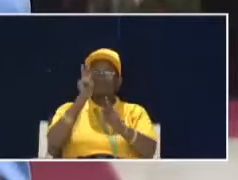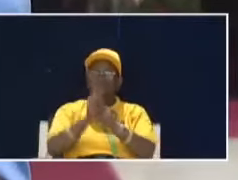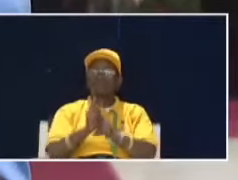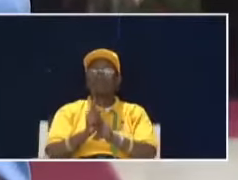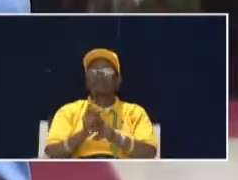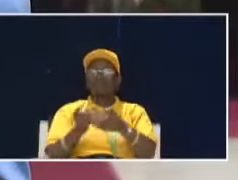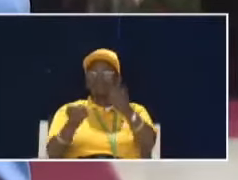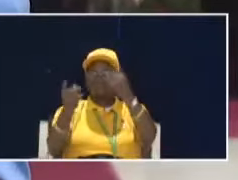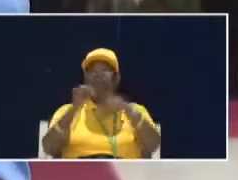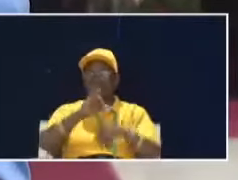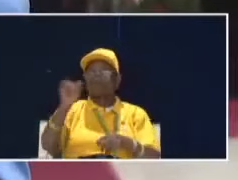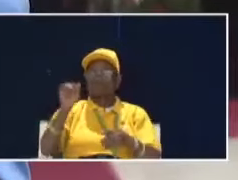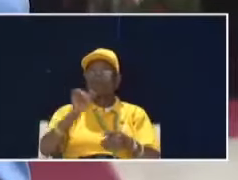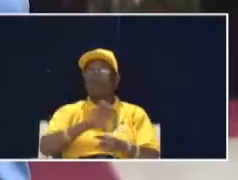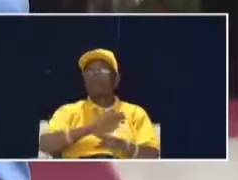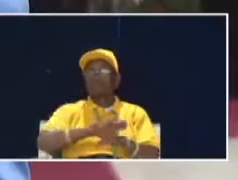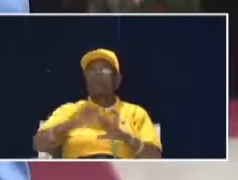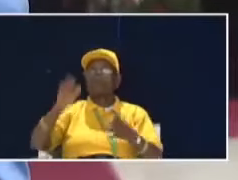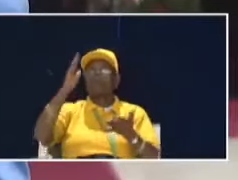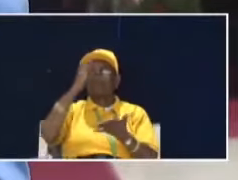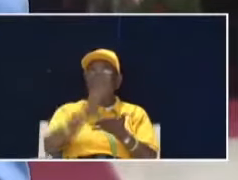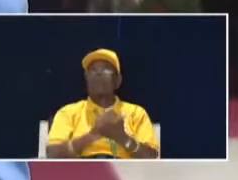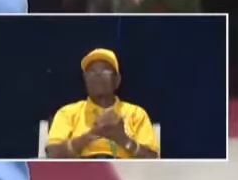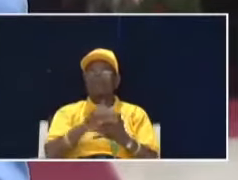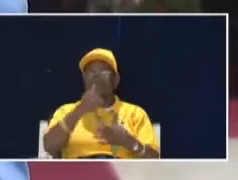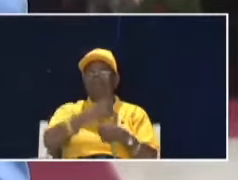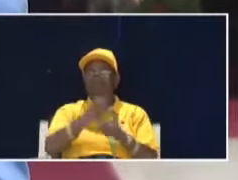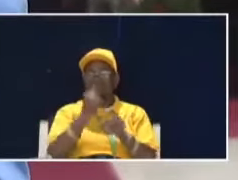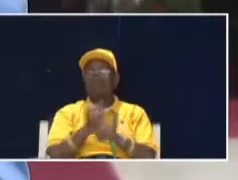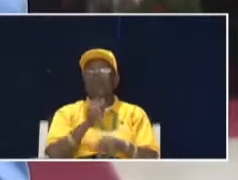Make sure you get there before I finish praying.